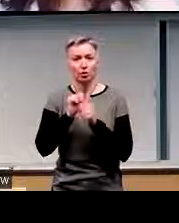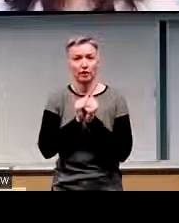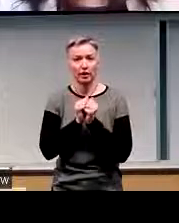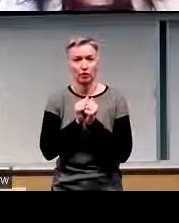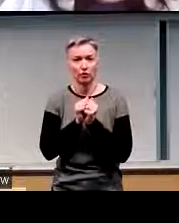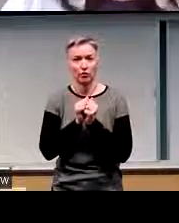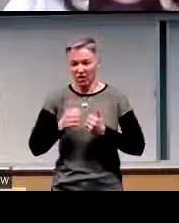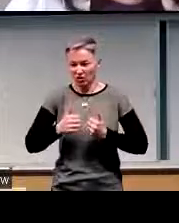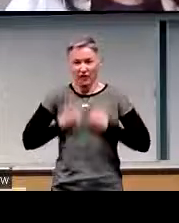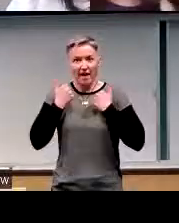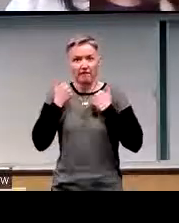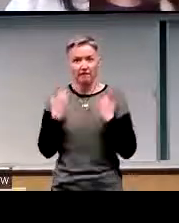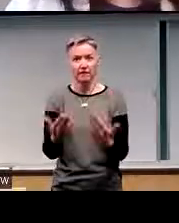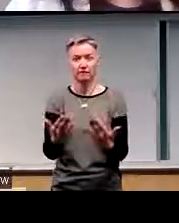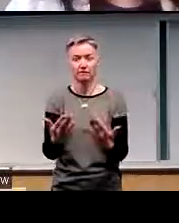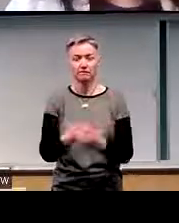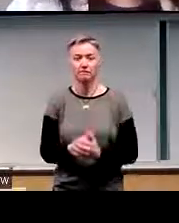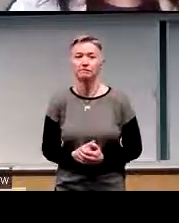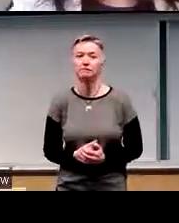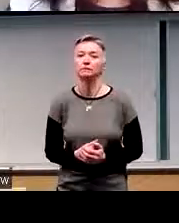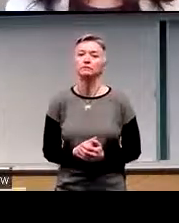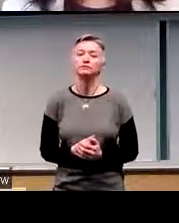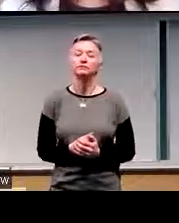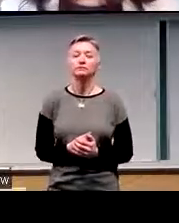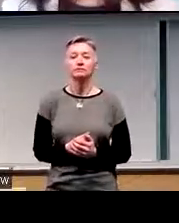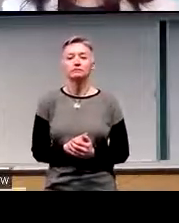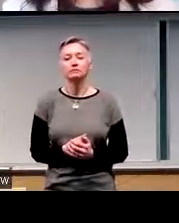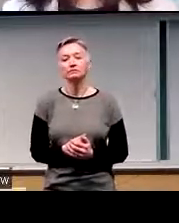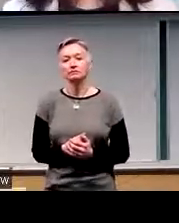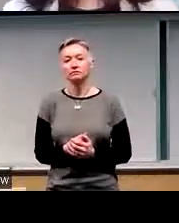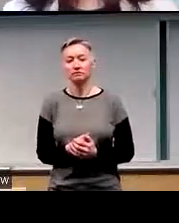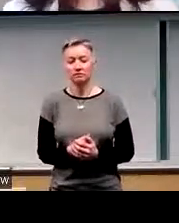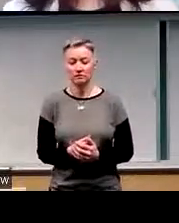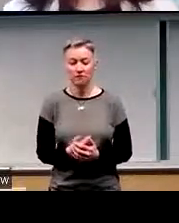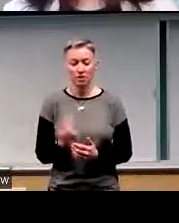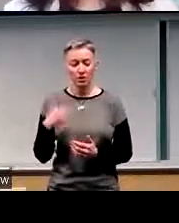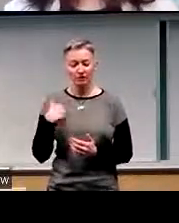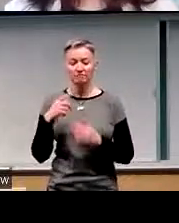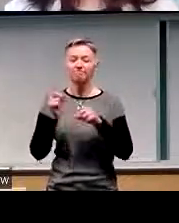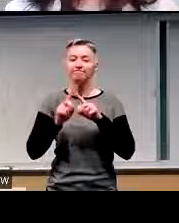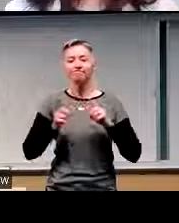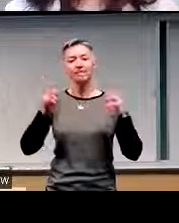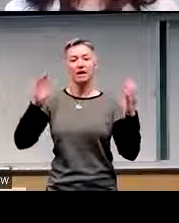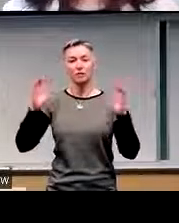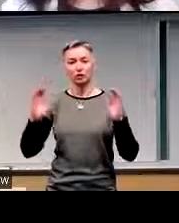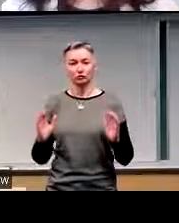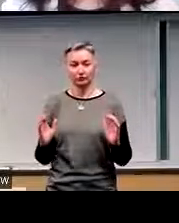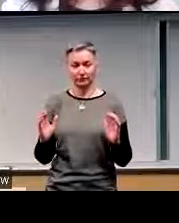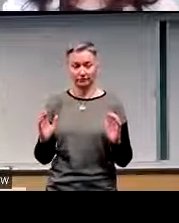survival pressures. And this is illustrated in a series of comparisons contrasting chimpanzee